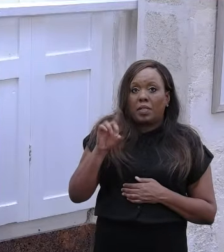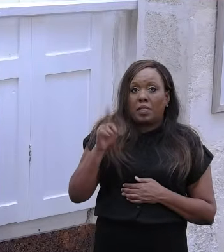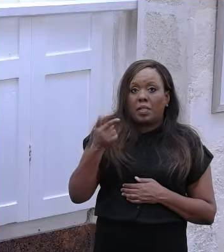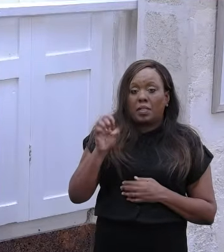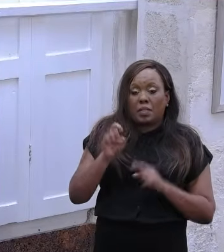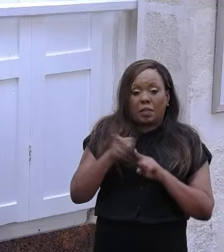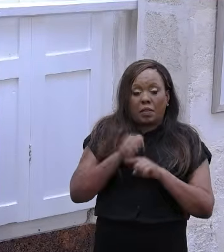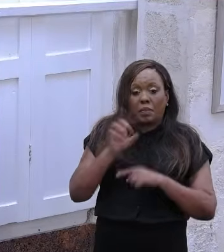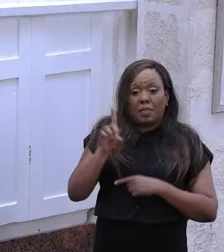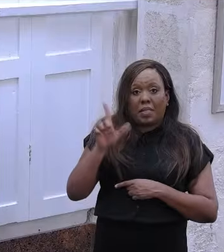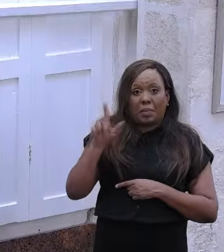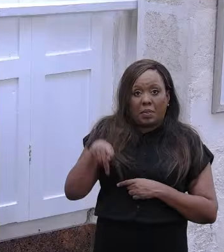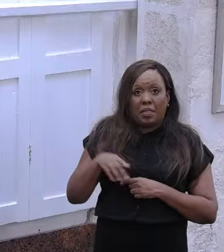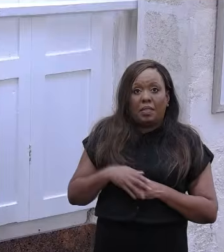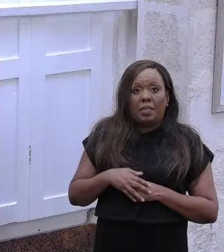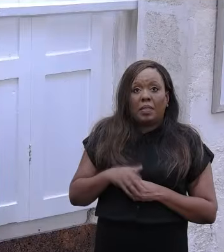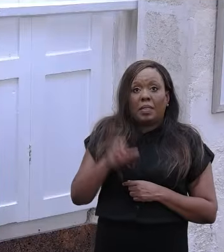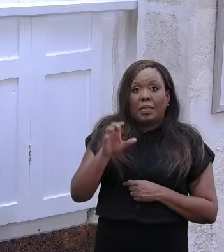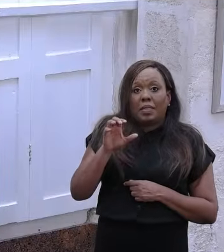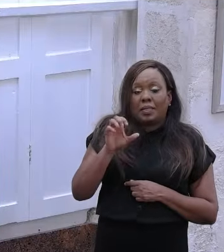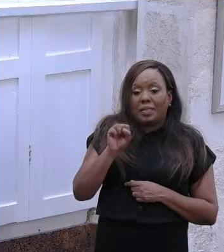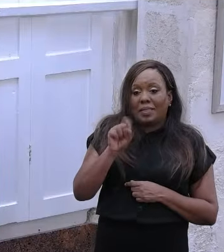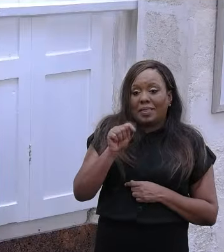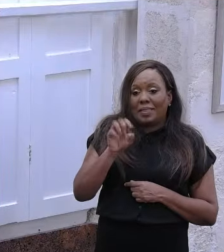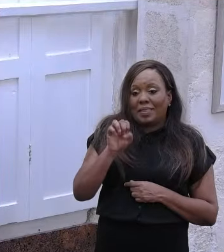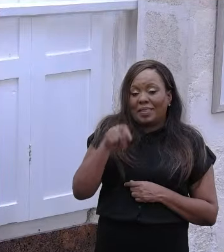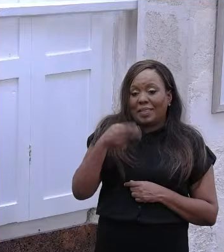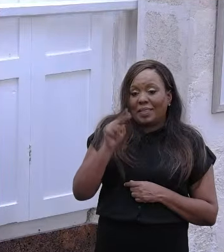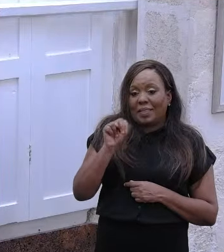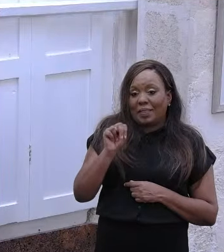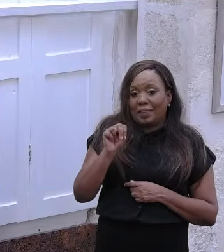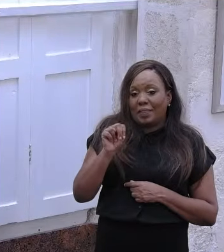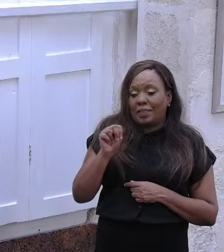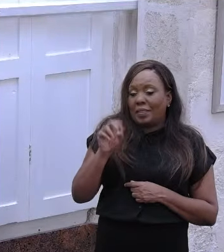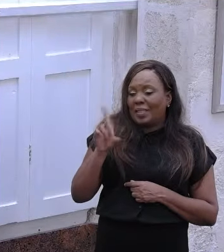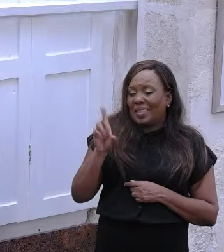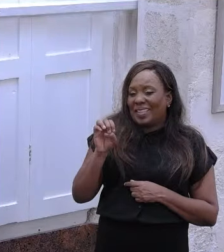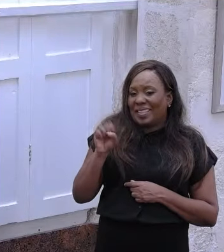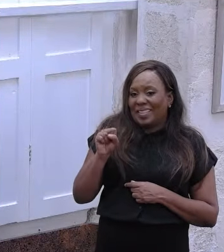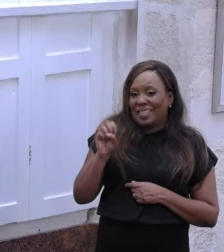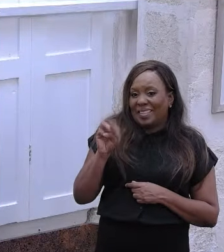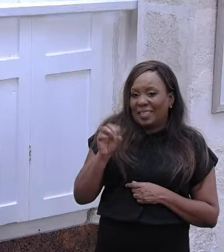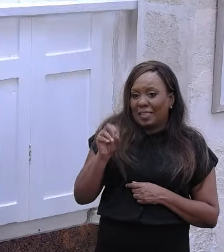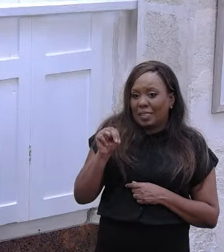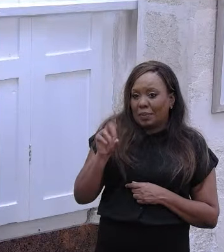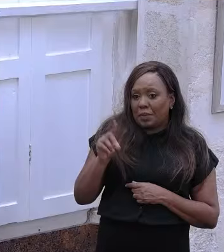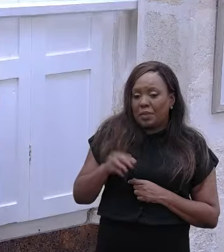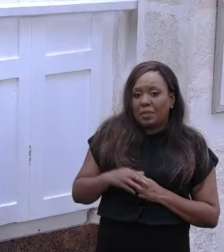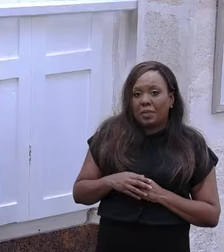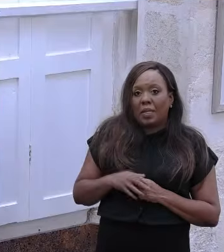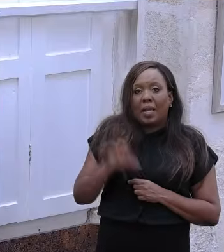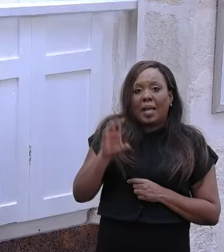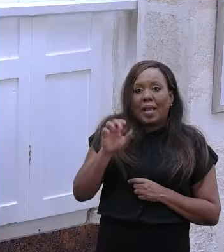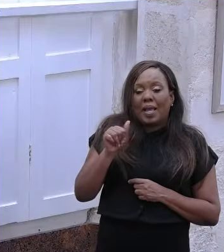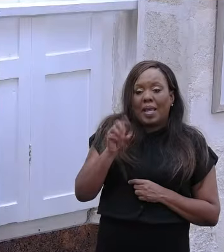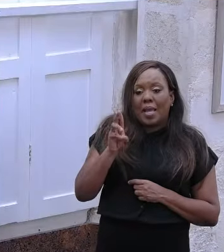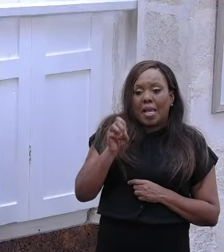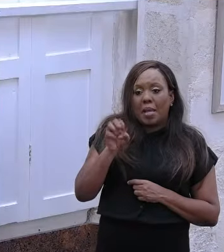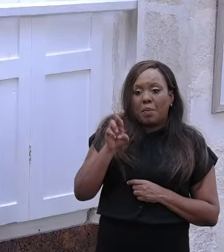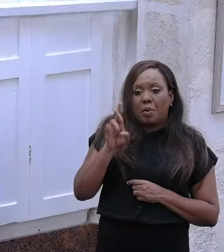Bricknell, Mr. Desmond Eales, Ms. Emery Gildenborn, and Ms. Felicia